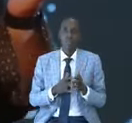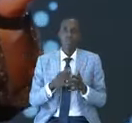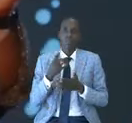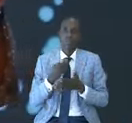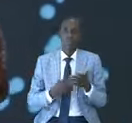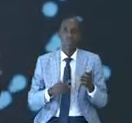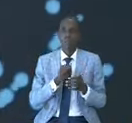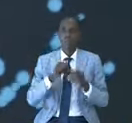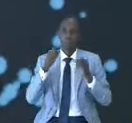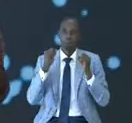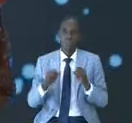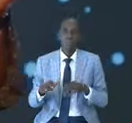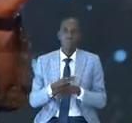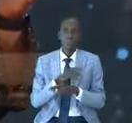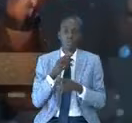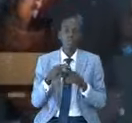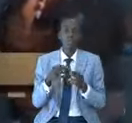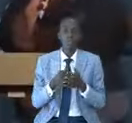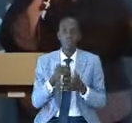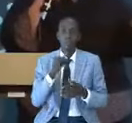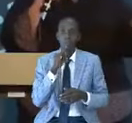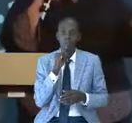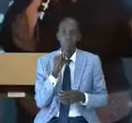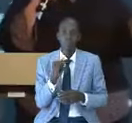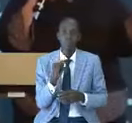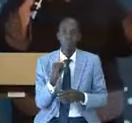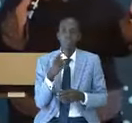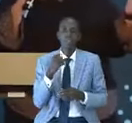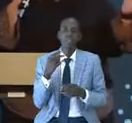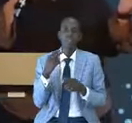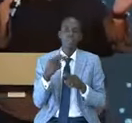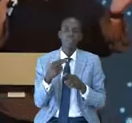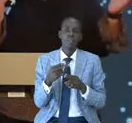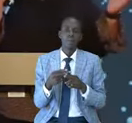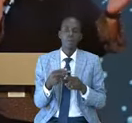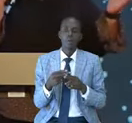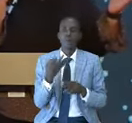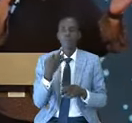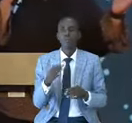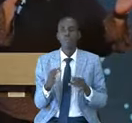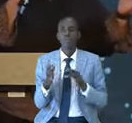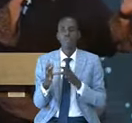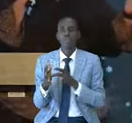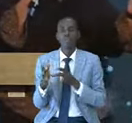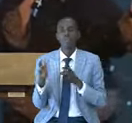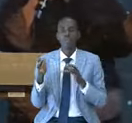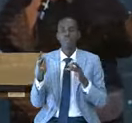a powerful name it is. The name of